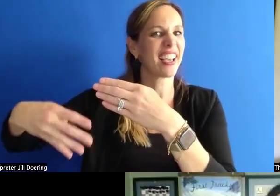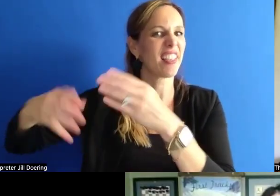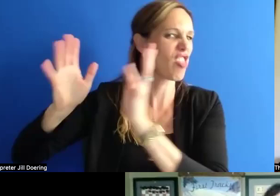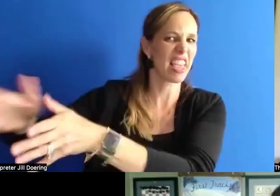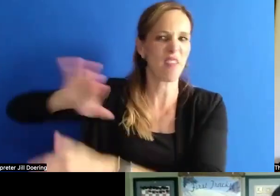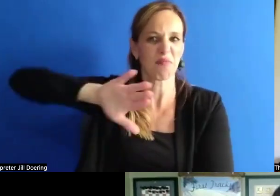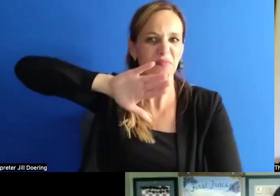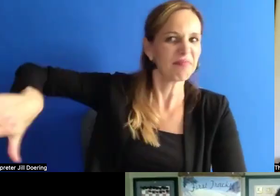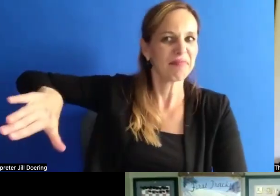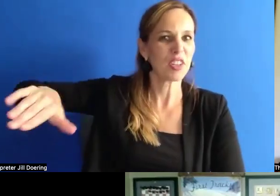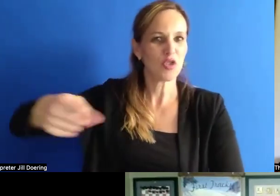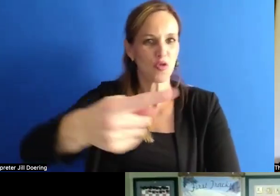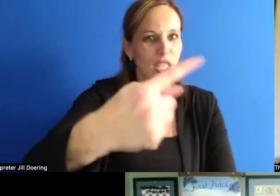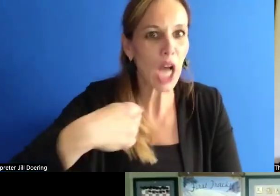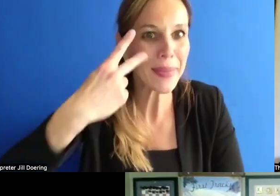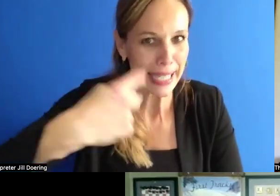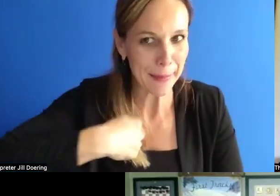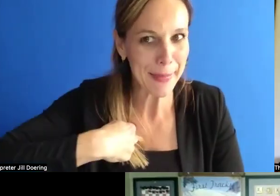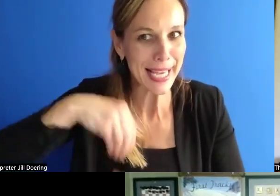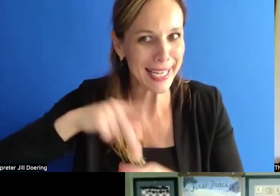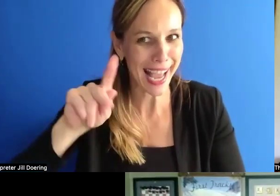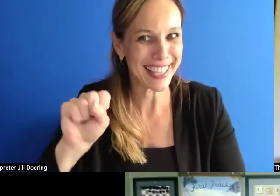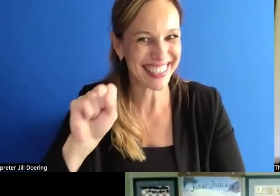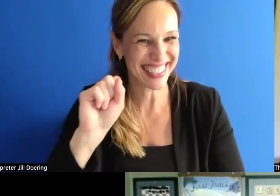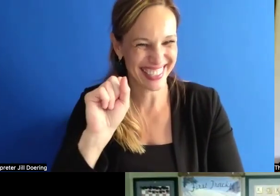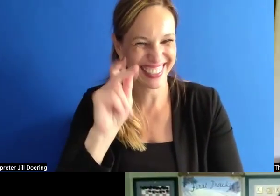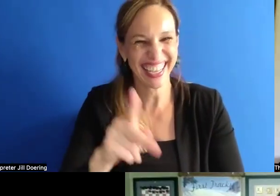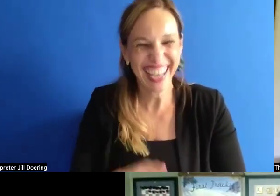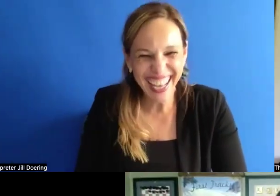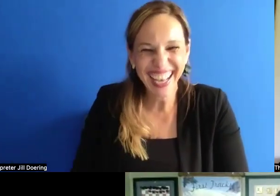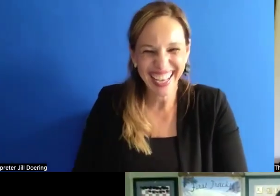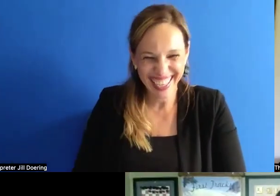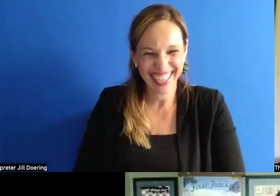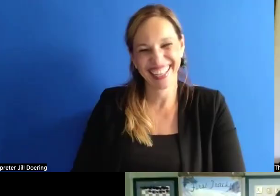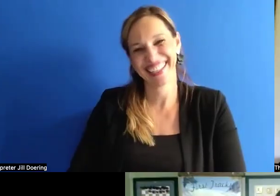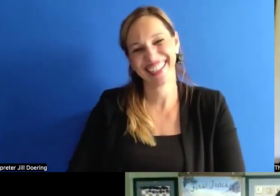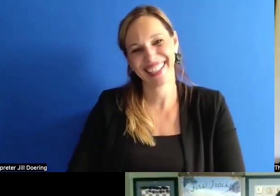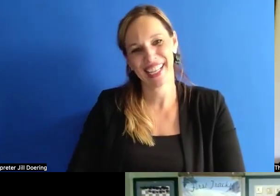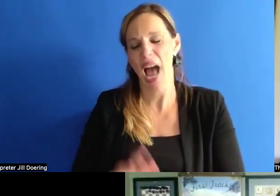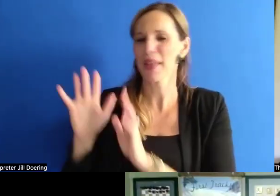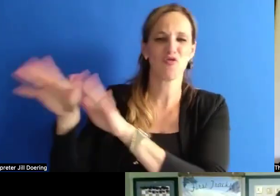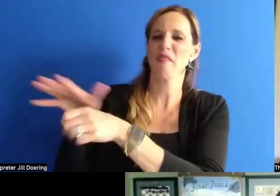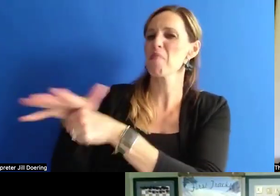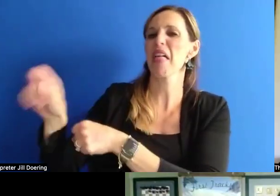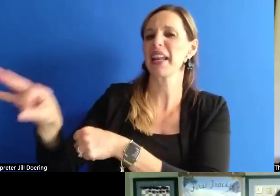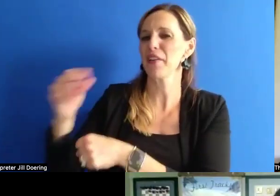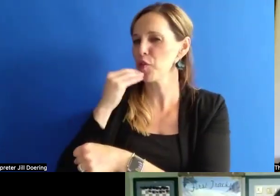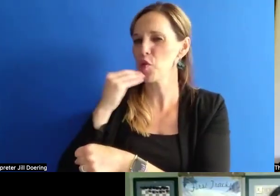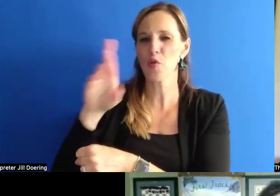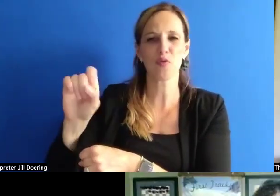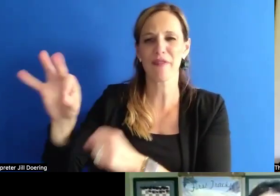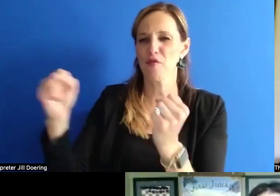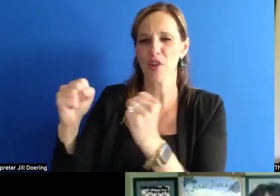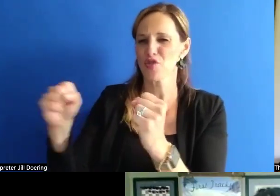You just come see me in Kansas. I was just like, okay, you have plenty of food, the refrigerator's stocked, the cupboards